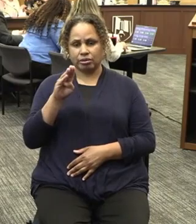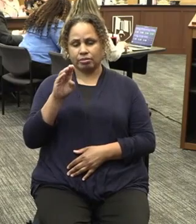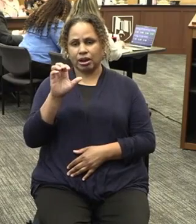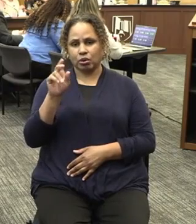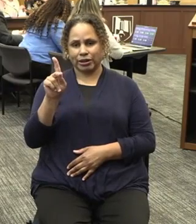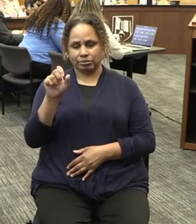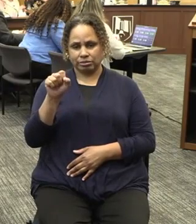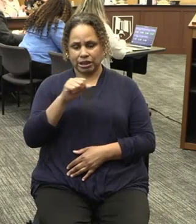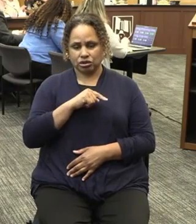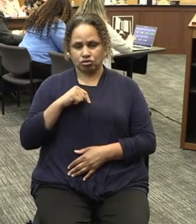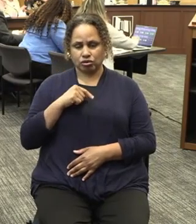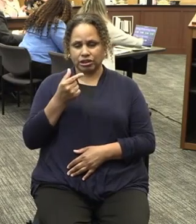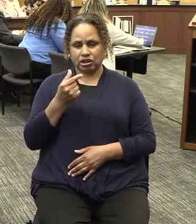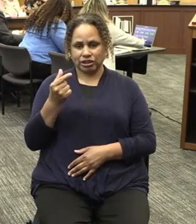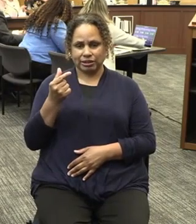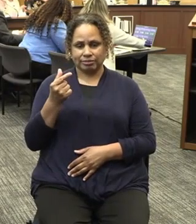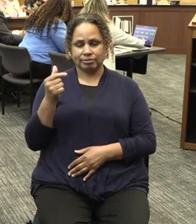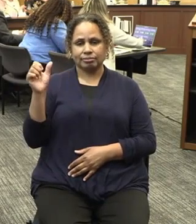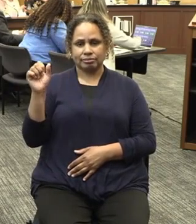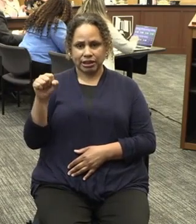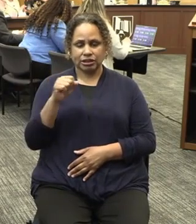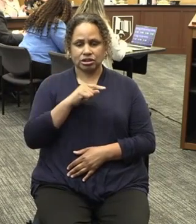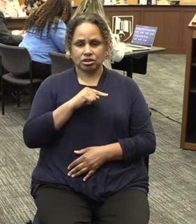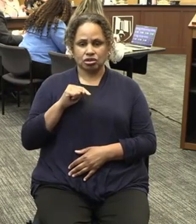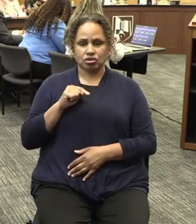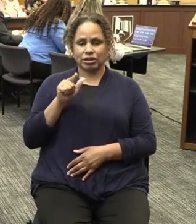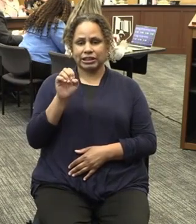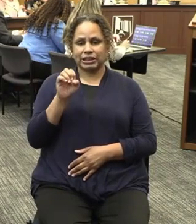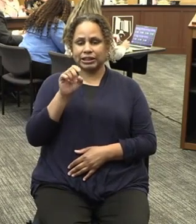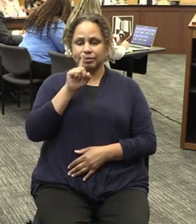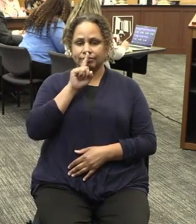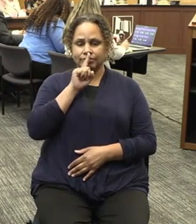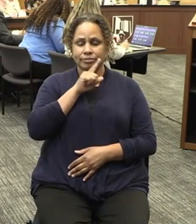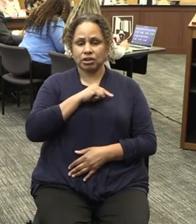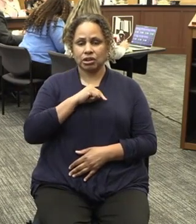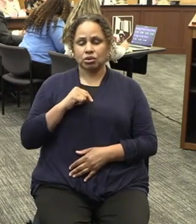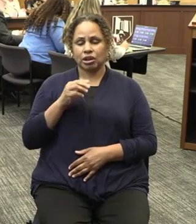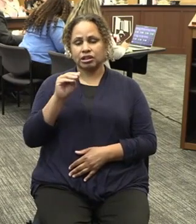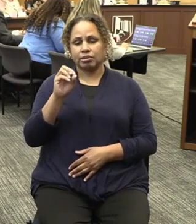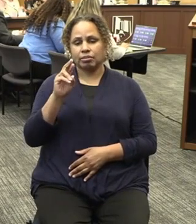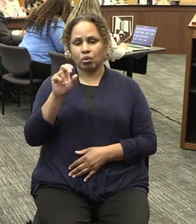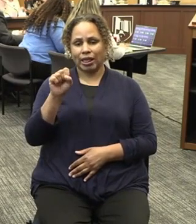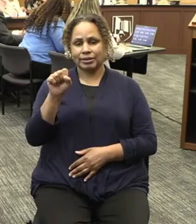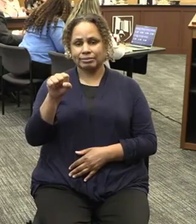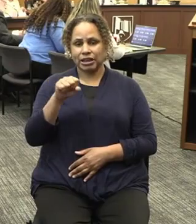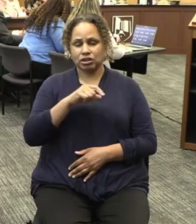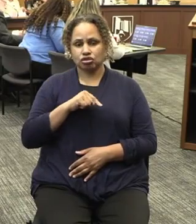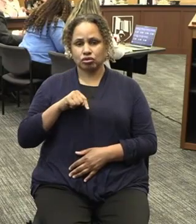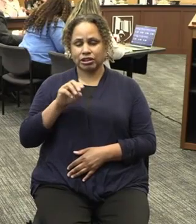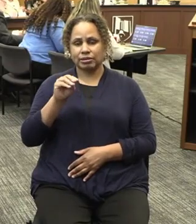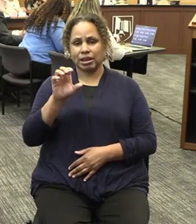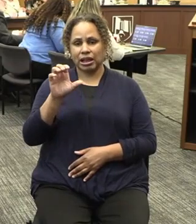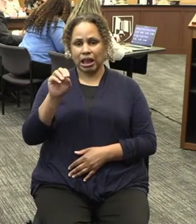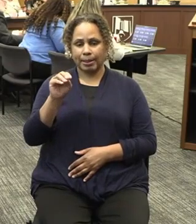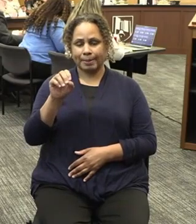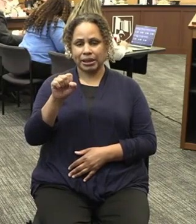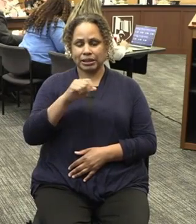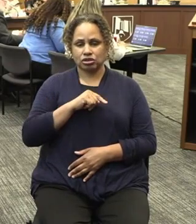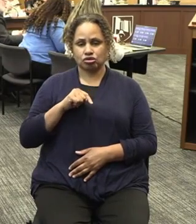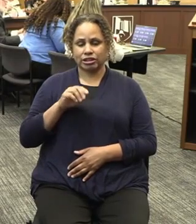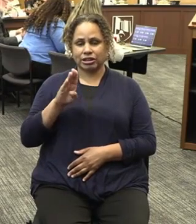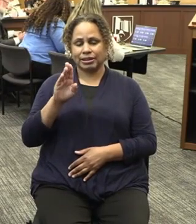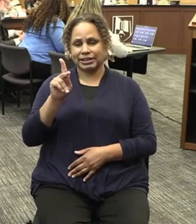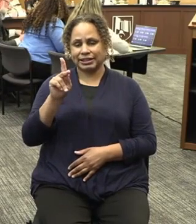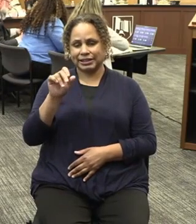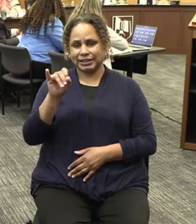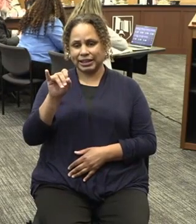Yes. trustee Garcia Guillen, Yes. trustee Lee, trustee Morales. Yes. Trustee McCullum, Yes. trustee Bazinski,